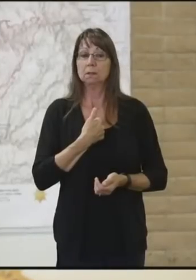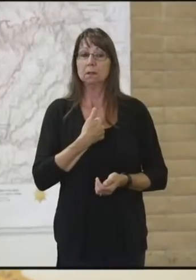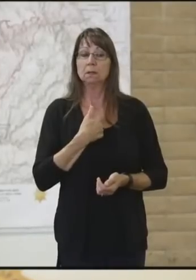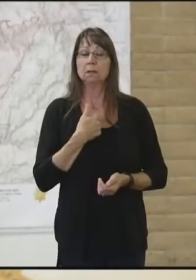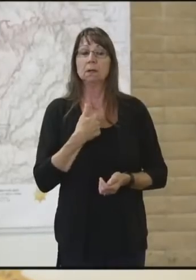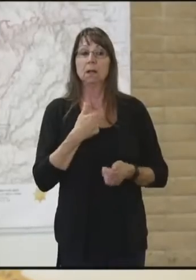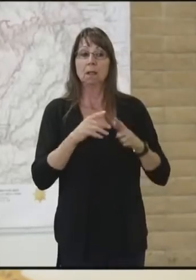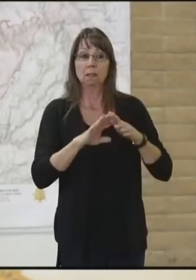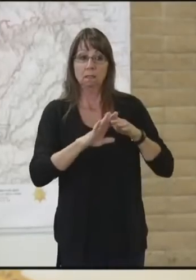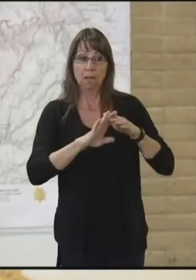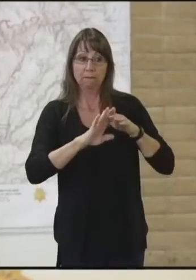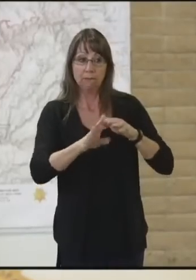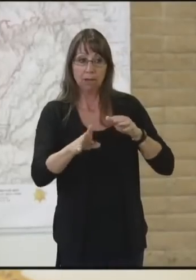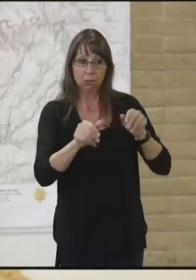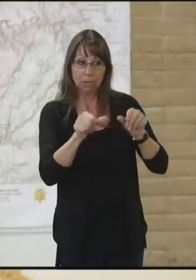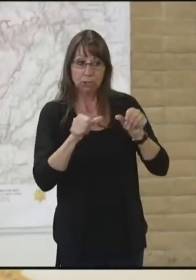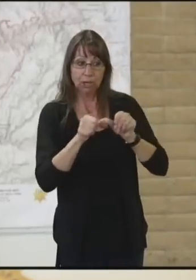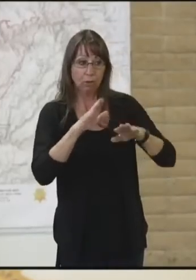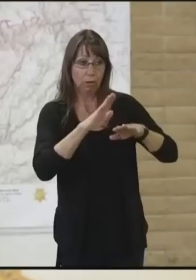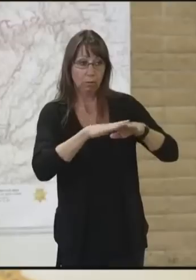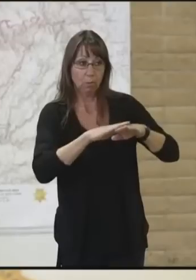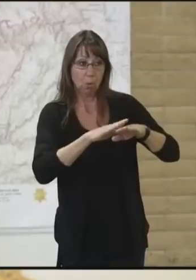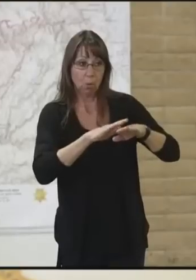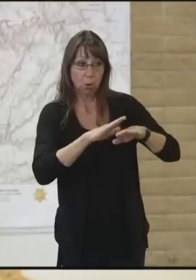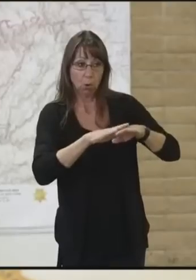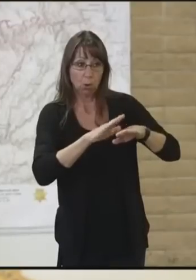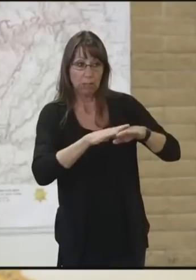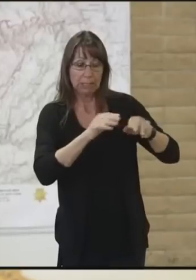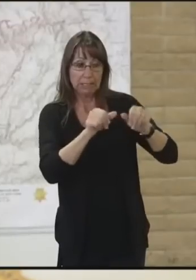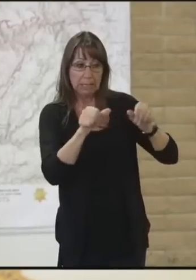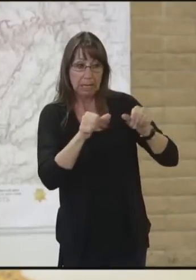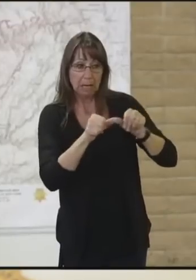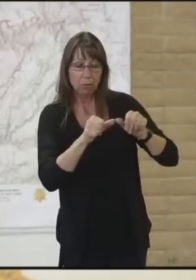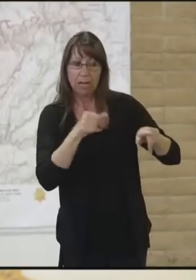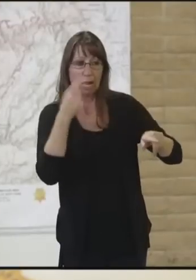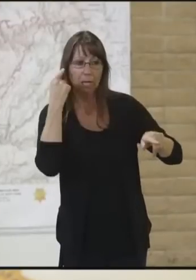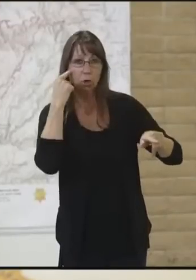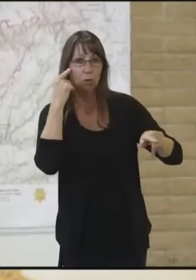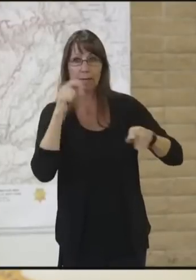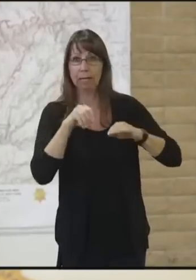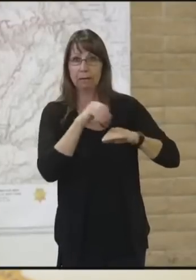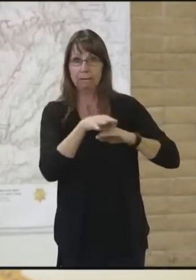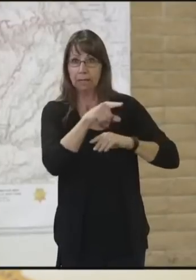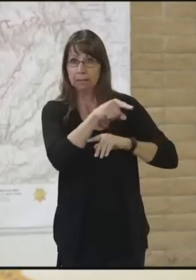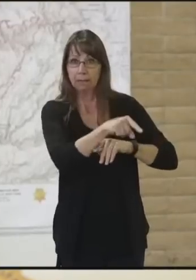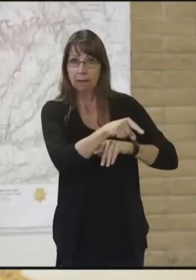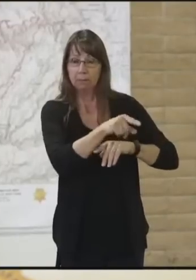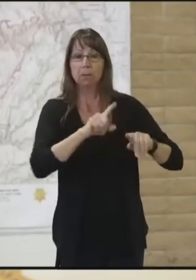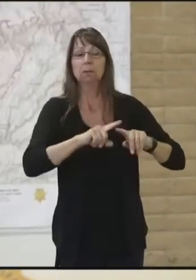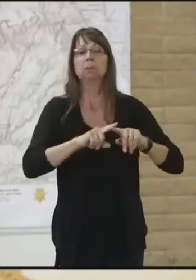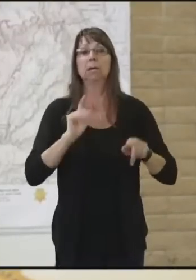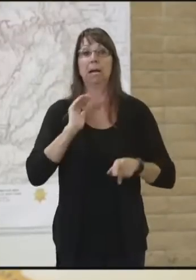or warning directly affected anyone, but in general, some of the notifications we put out